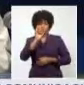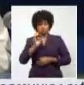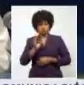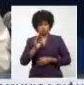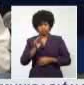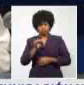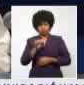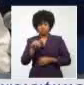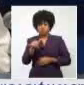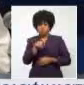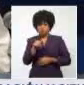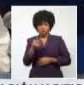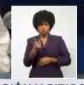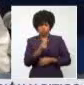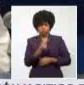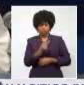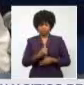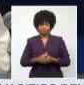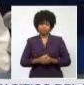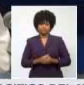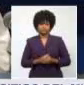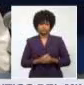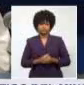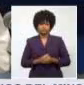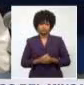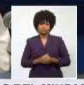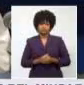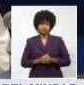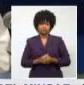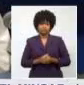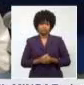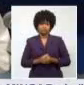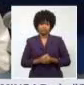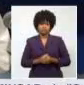of the under 40s, there is one